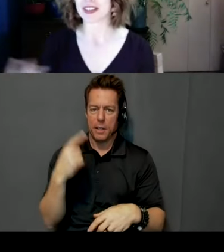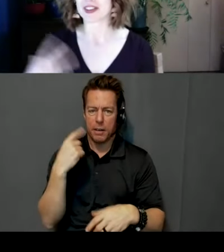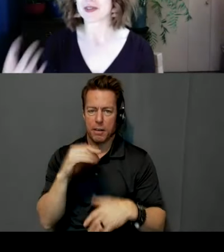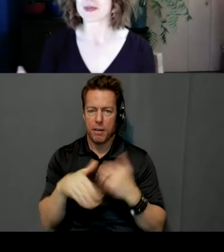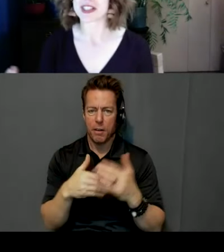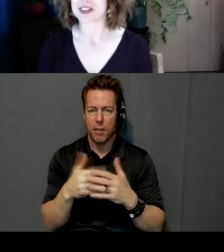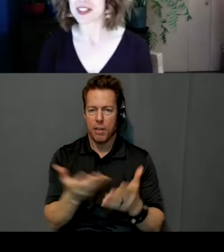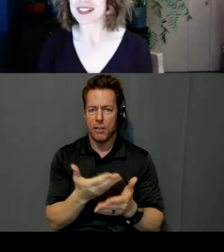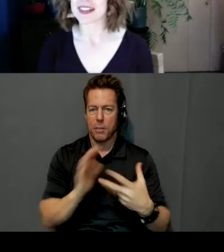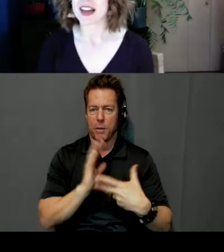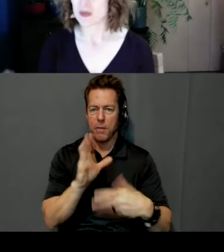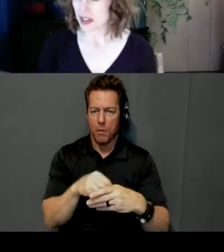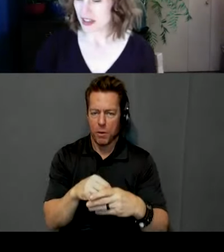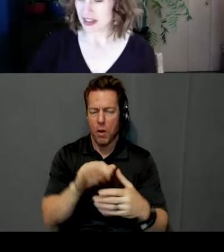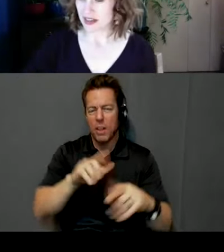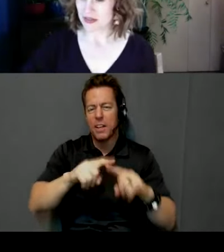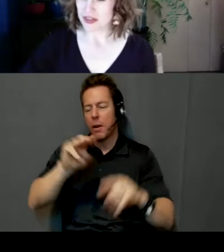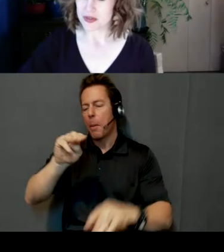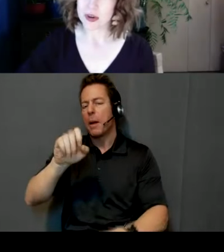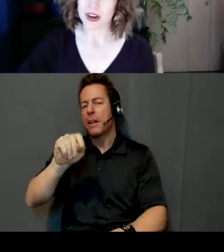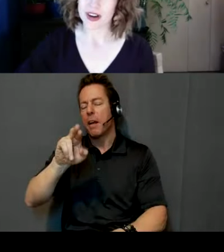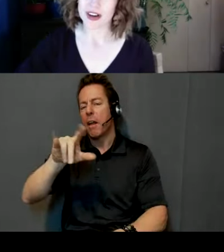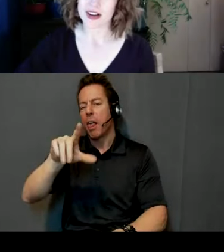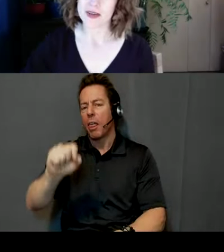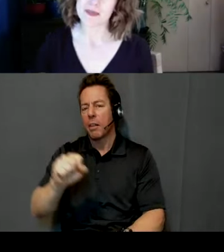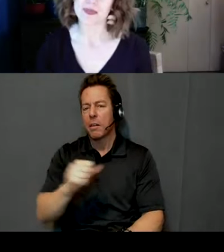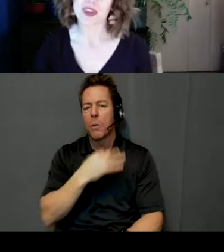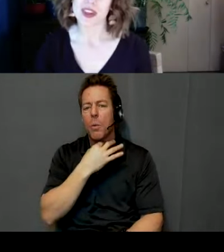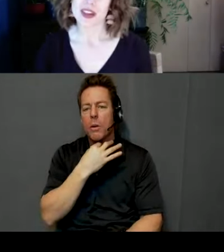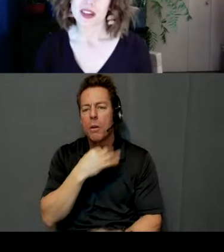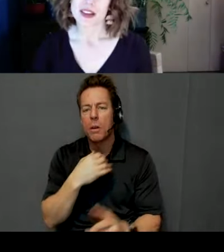engaging with, like all of the materials. I wonder if you are